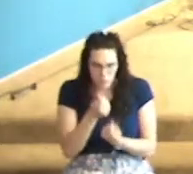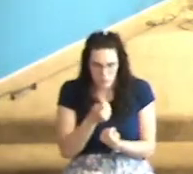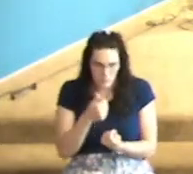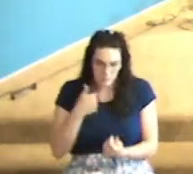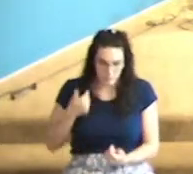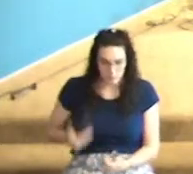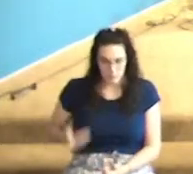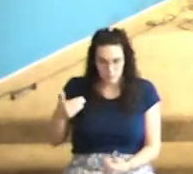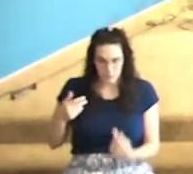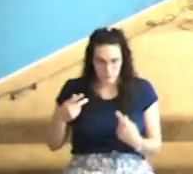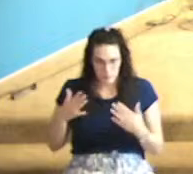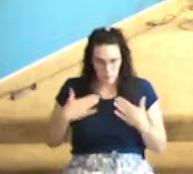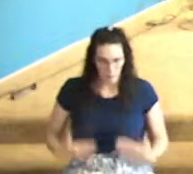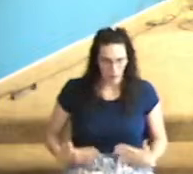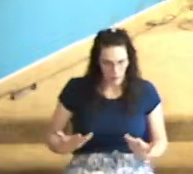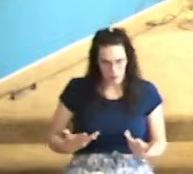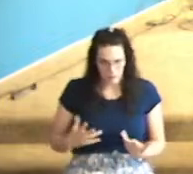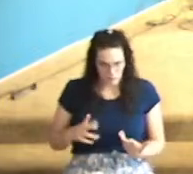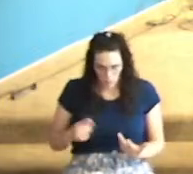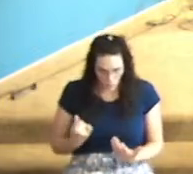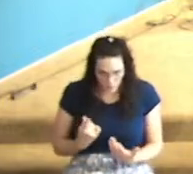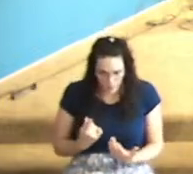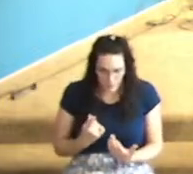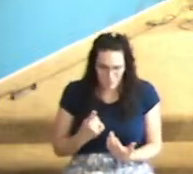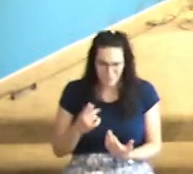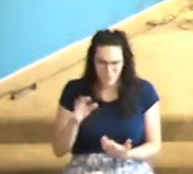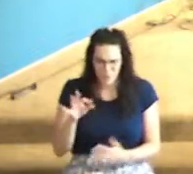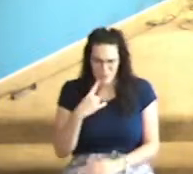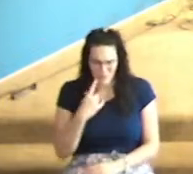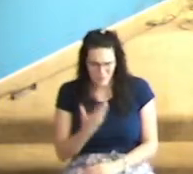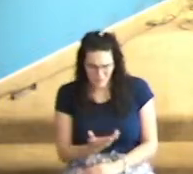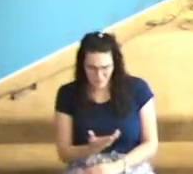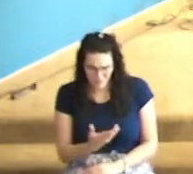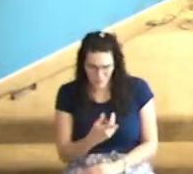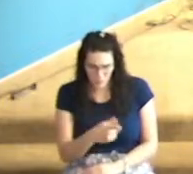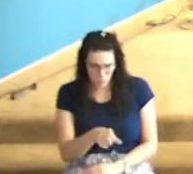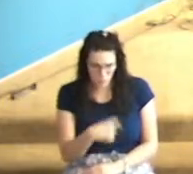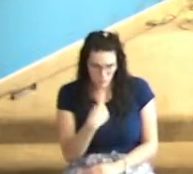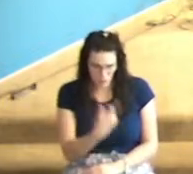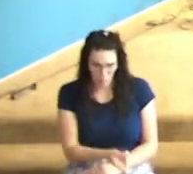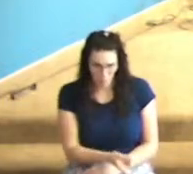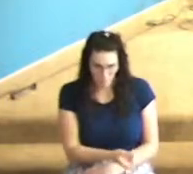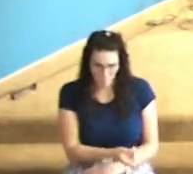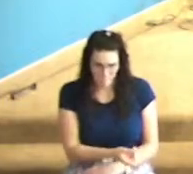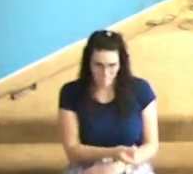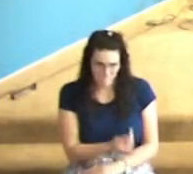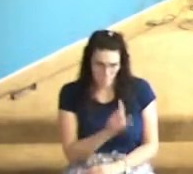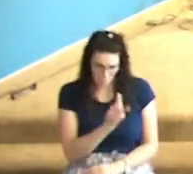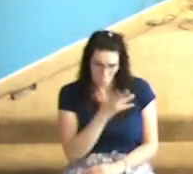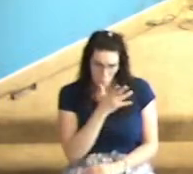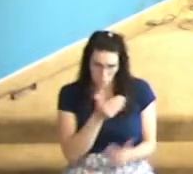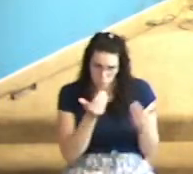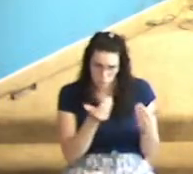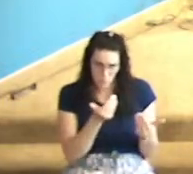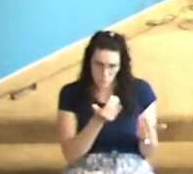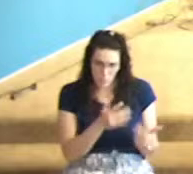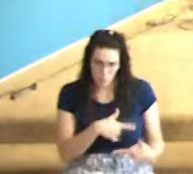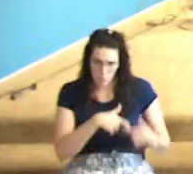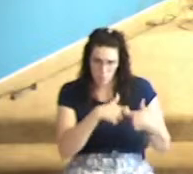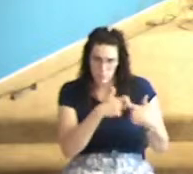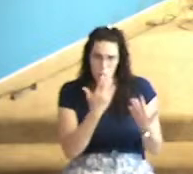me for my body. And he said, well, you need to just tell him. We're going to wait till we get